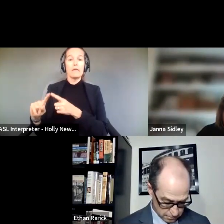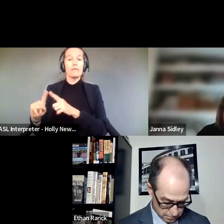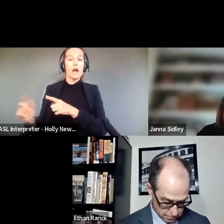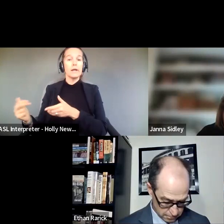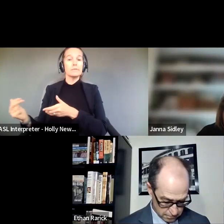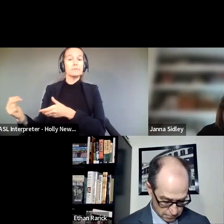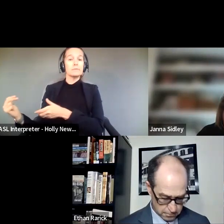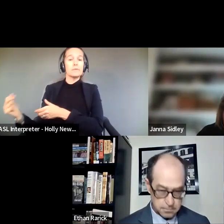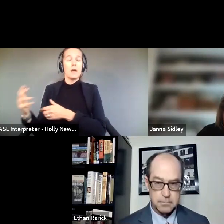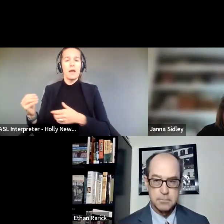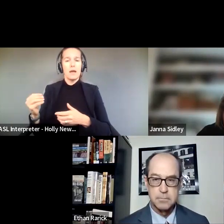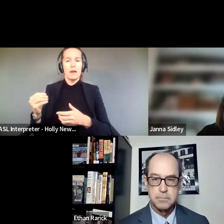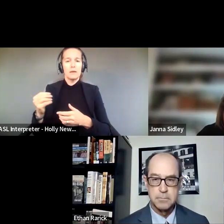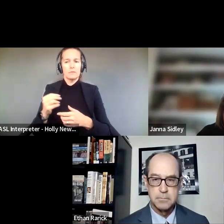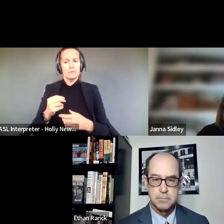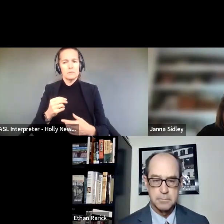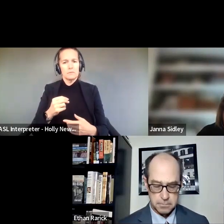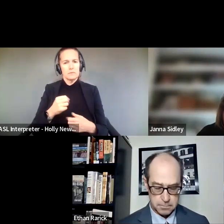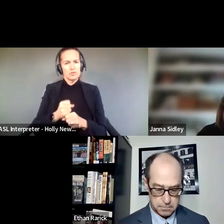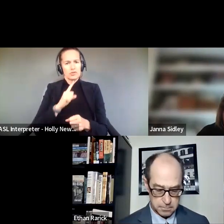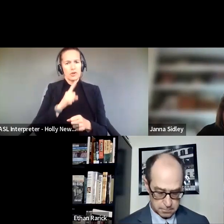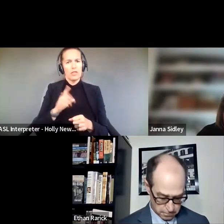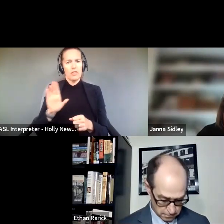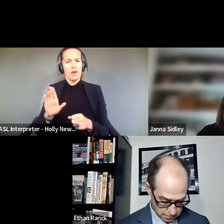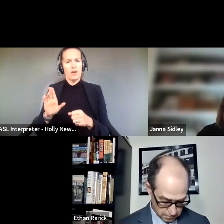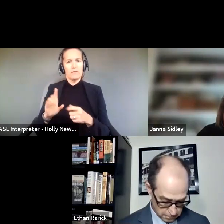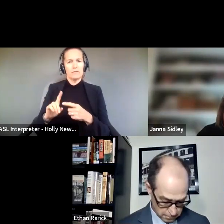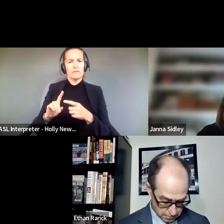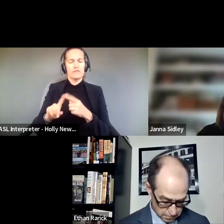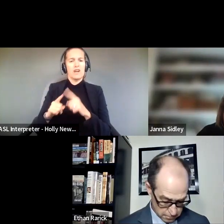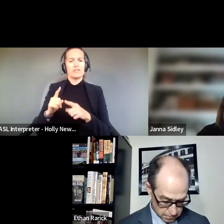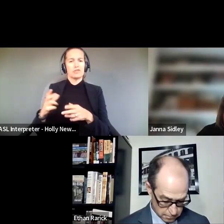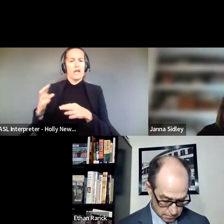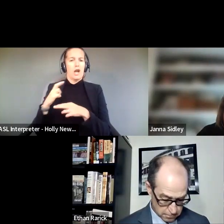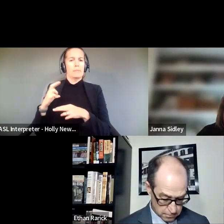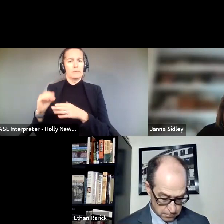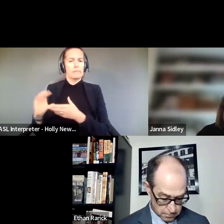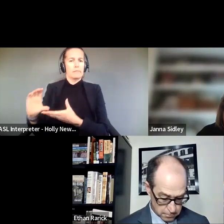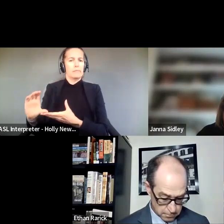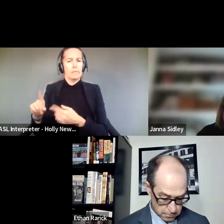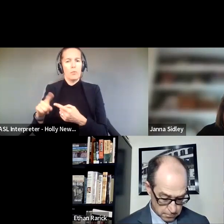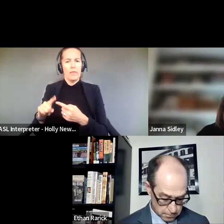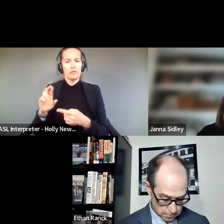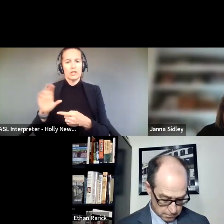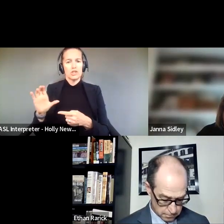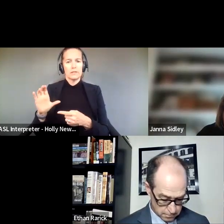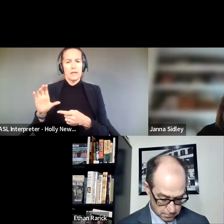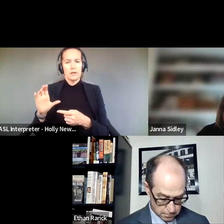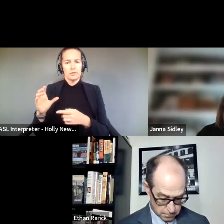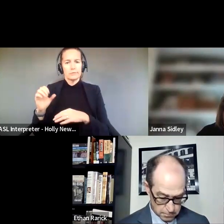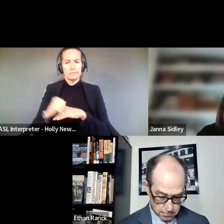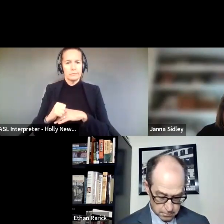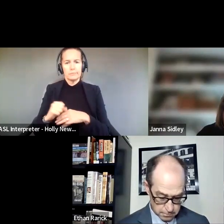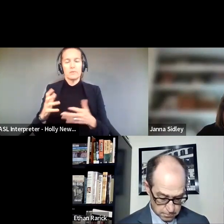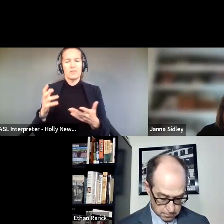ensuring them and their friends' retirement after the life of the regional center is over. That needs to